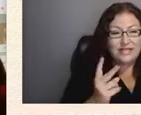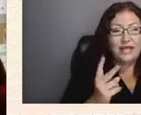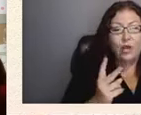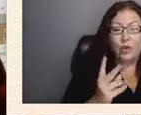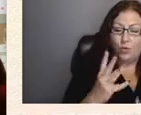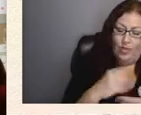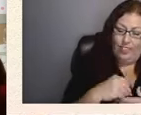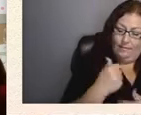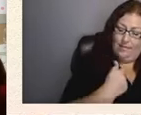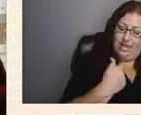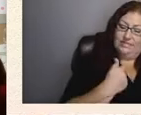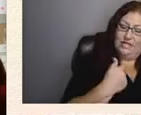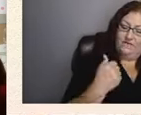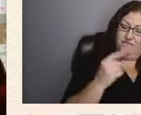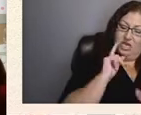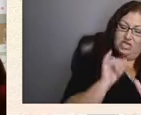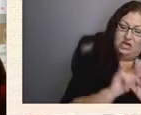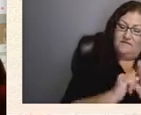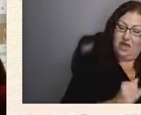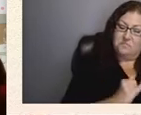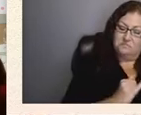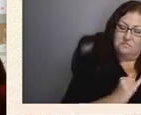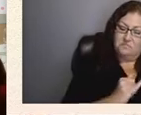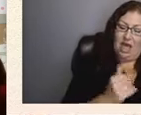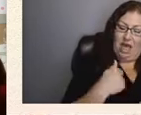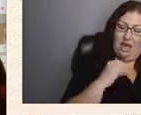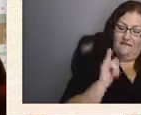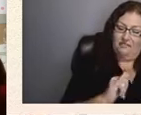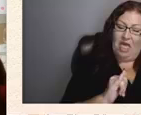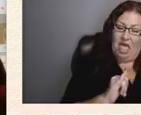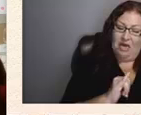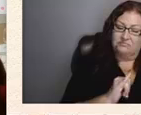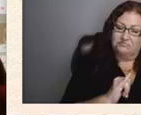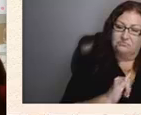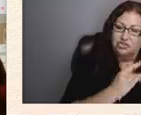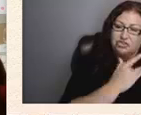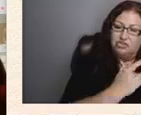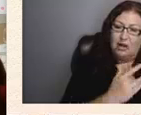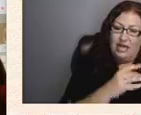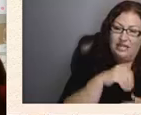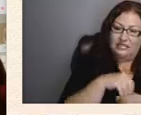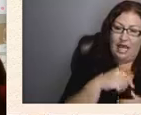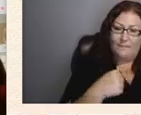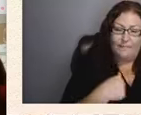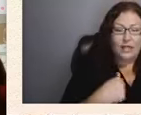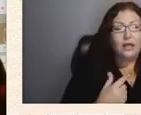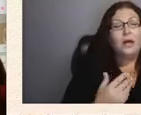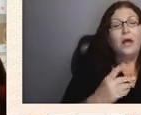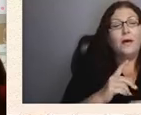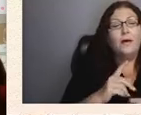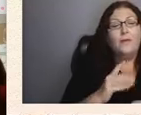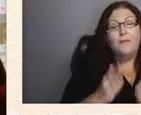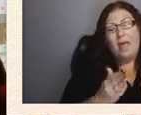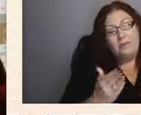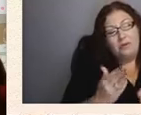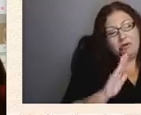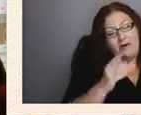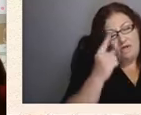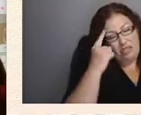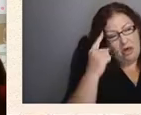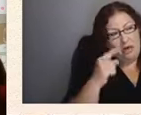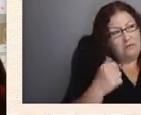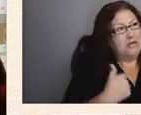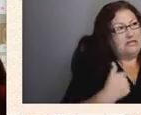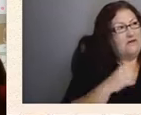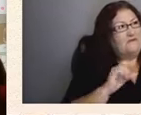and identify the traits that you have that maybe are listed here. Maybe you've never thought about yourself as being a family leader,